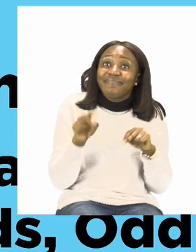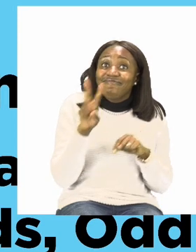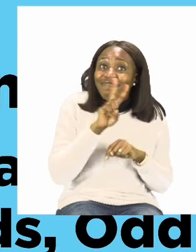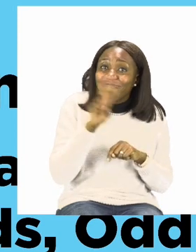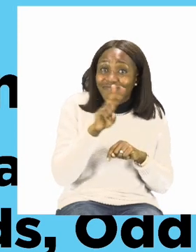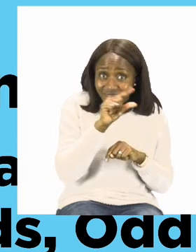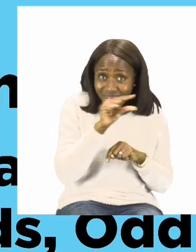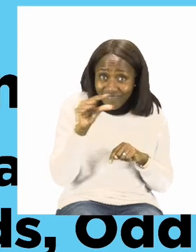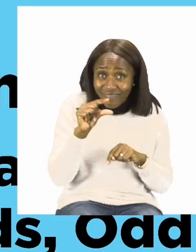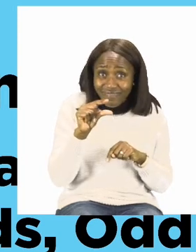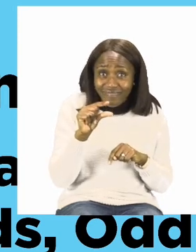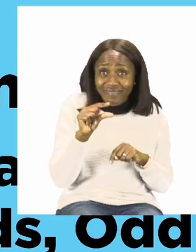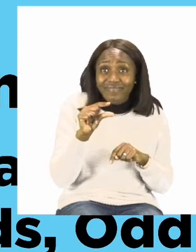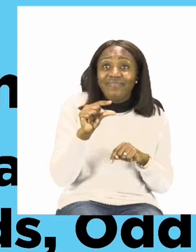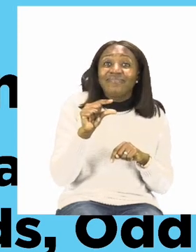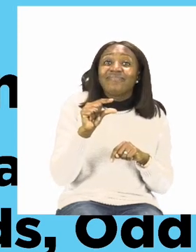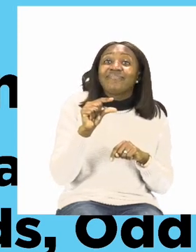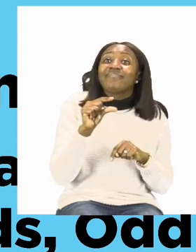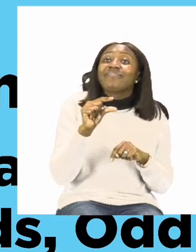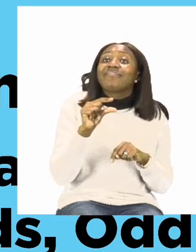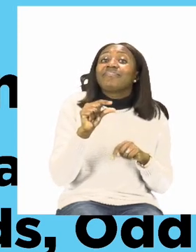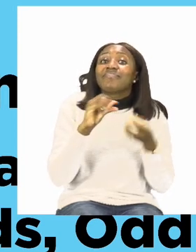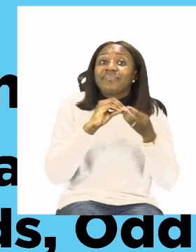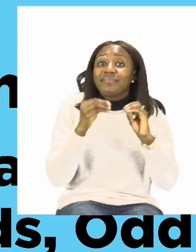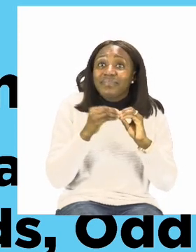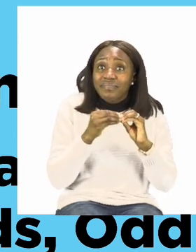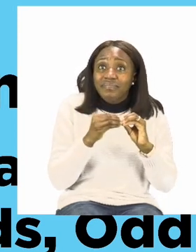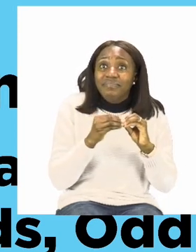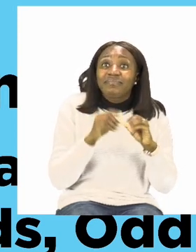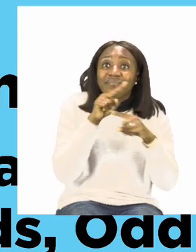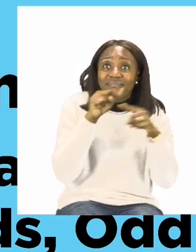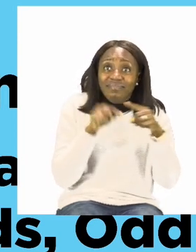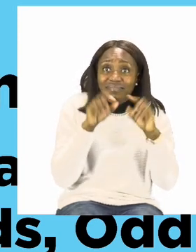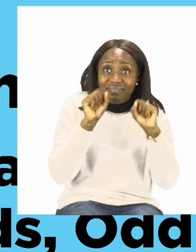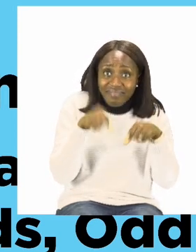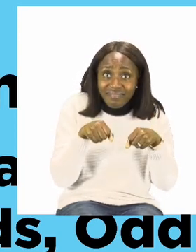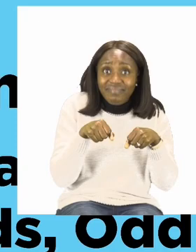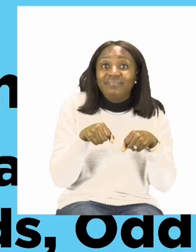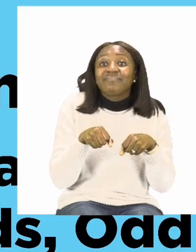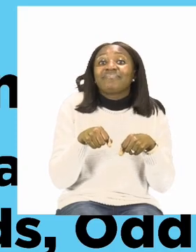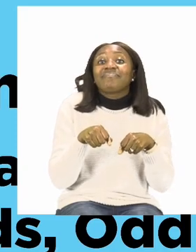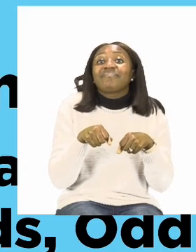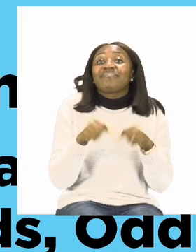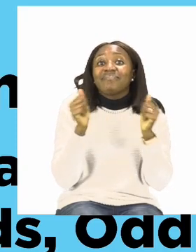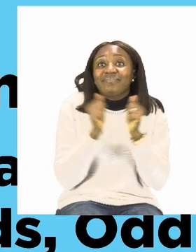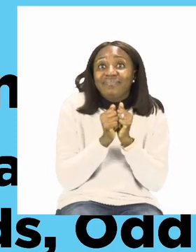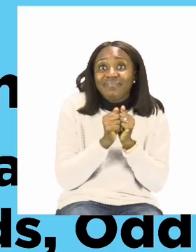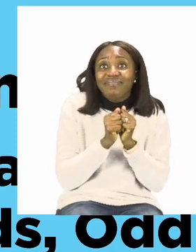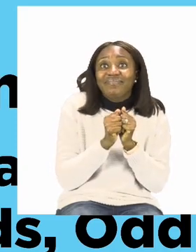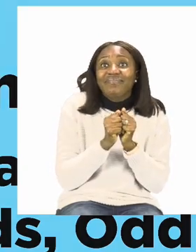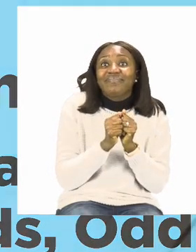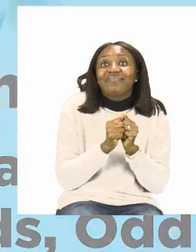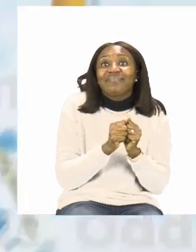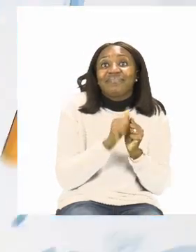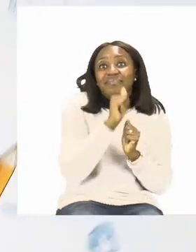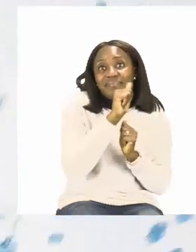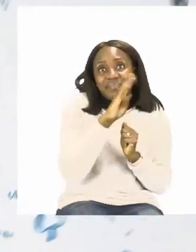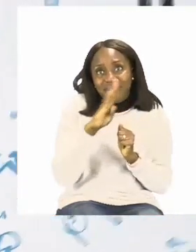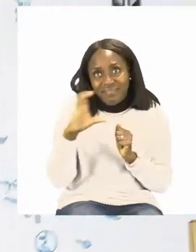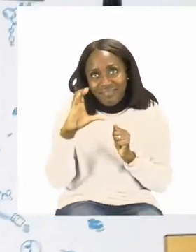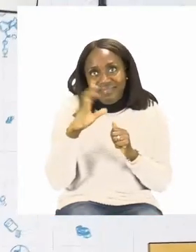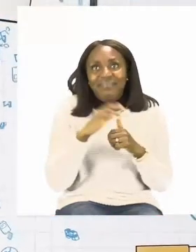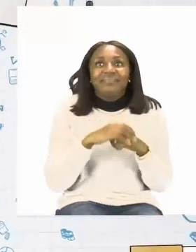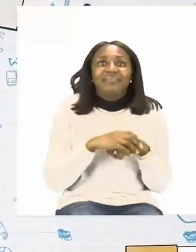vocabulary, sight words, odd and even numbers with phonics.